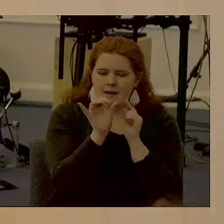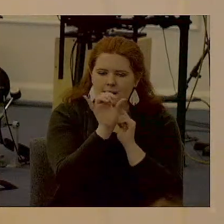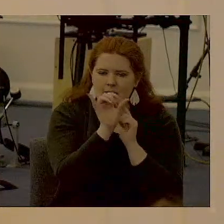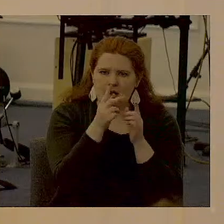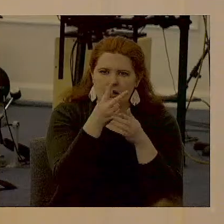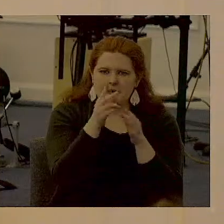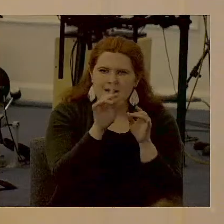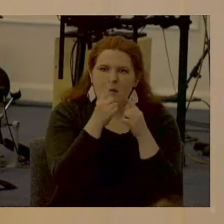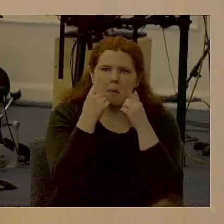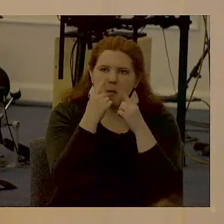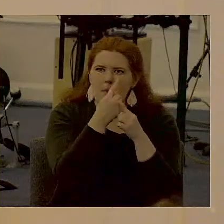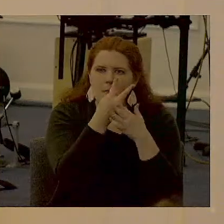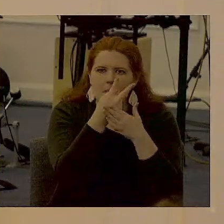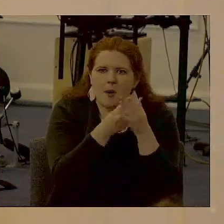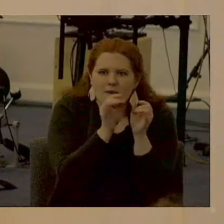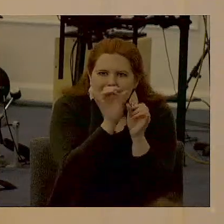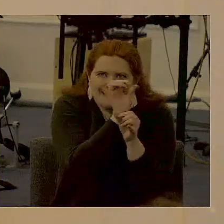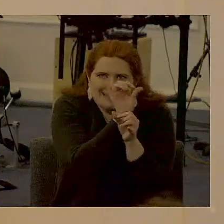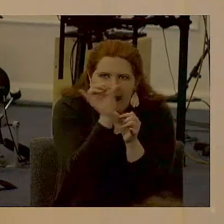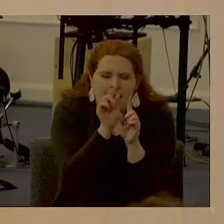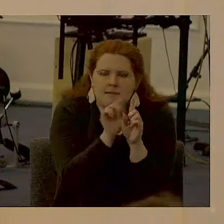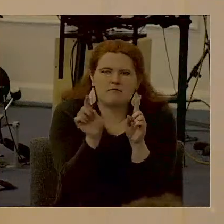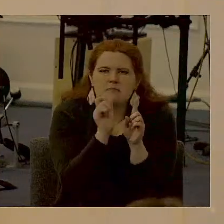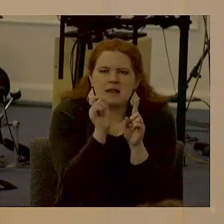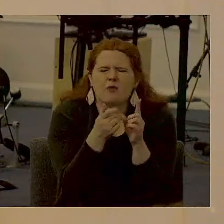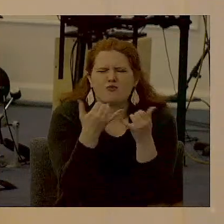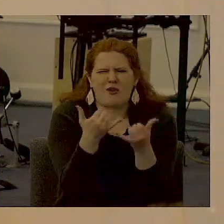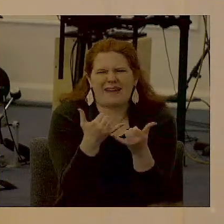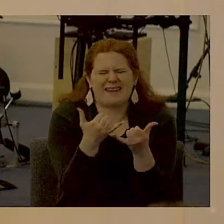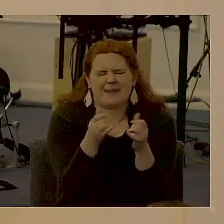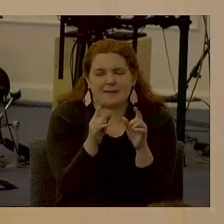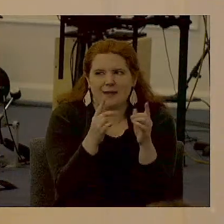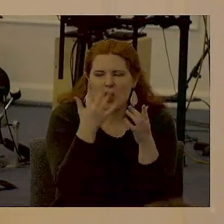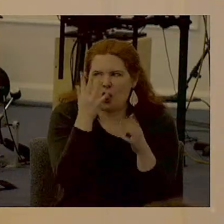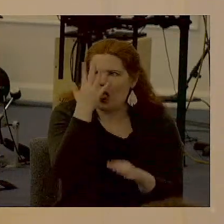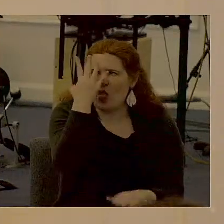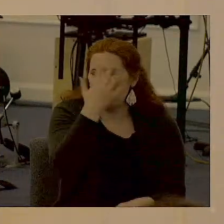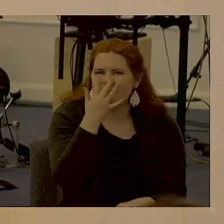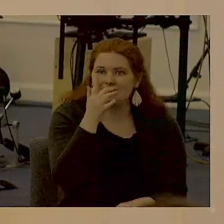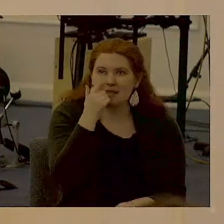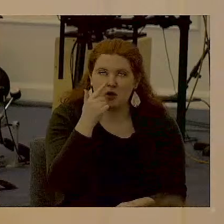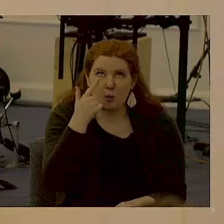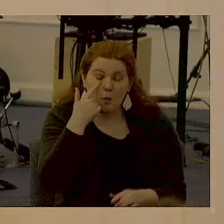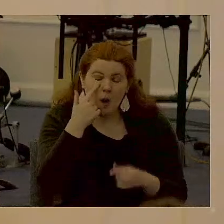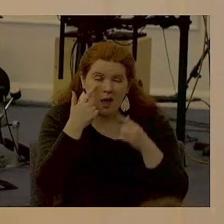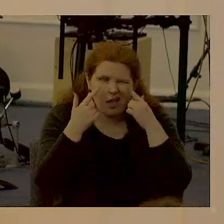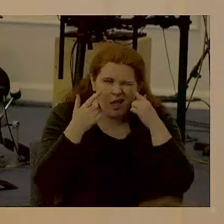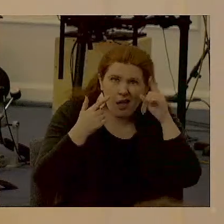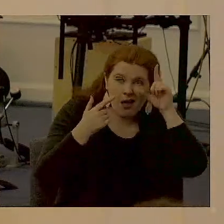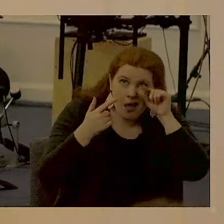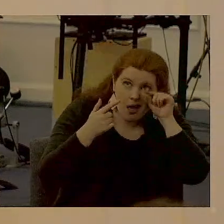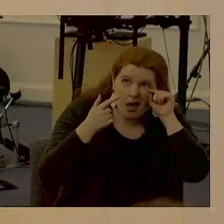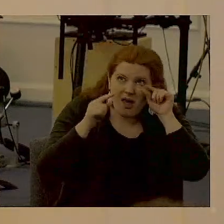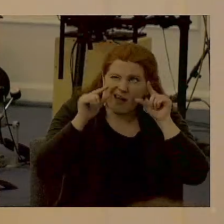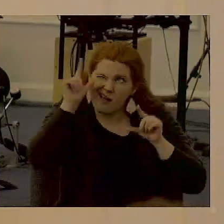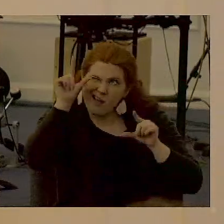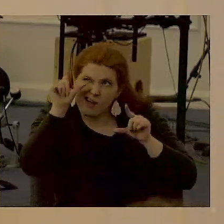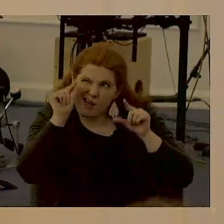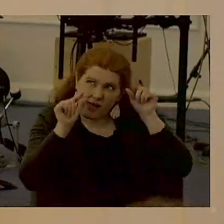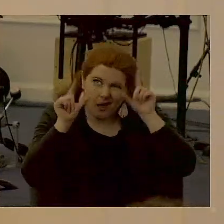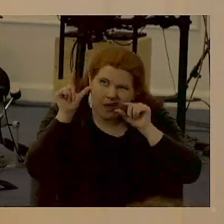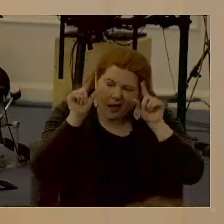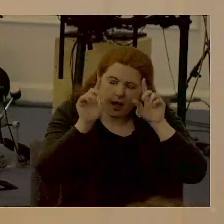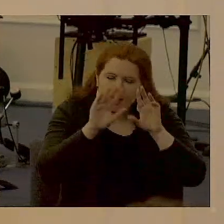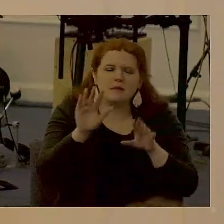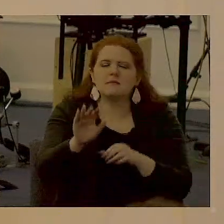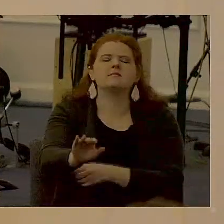both. That if you, and you don't have to do this right now because everybody looks silly, kind of pointing and closing one eye and then opening the other. But if you